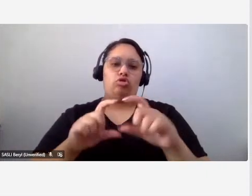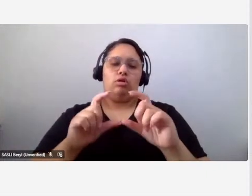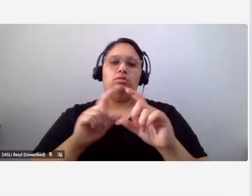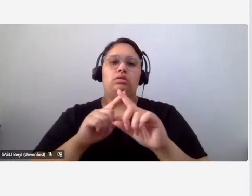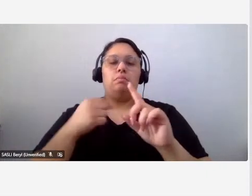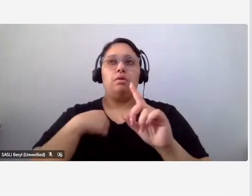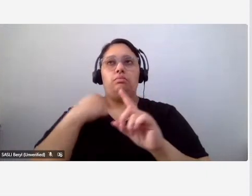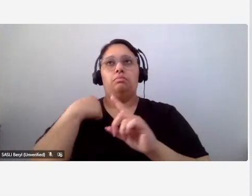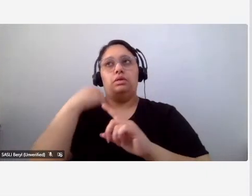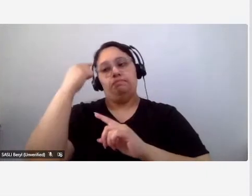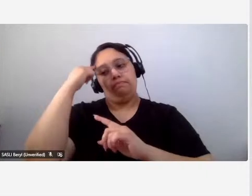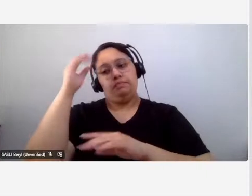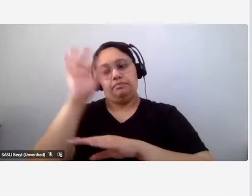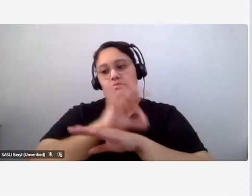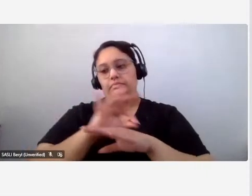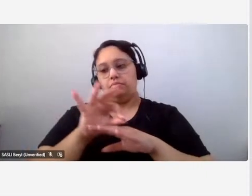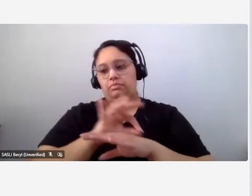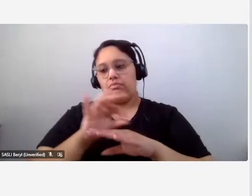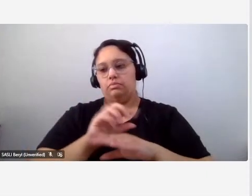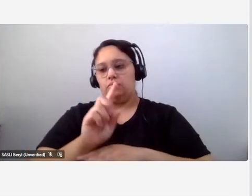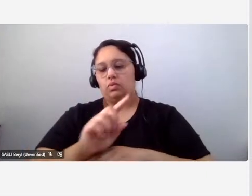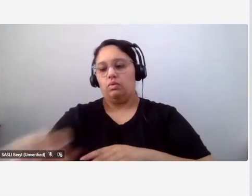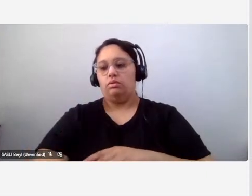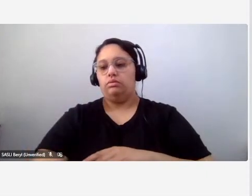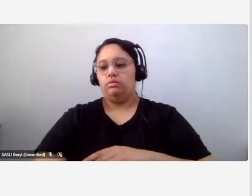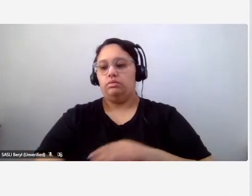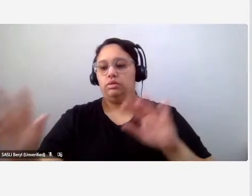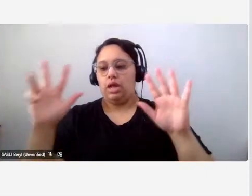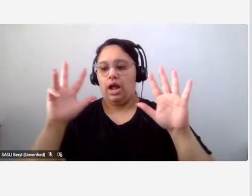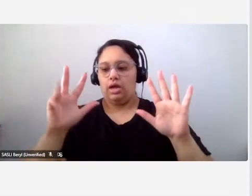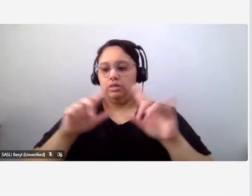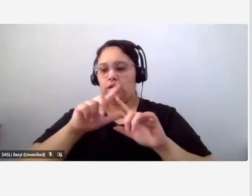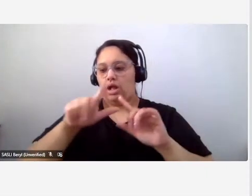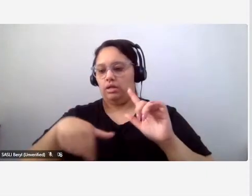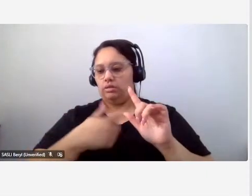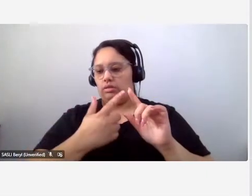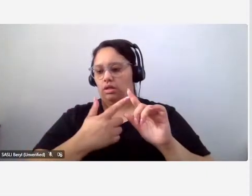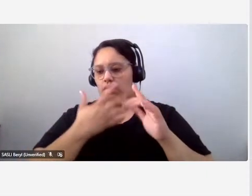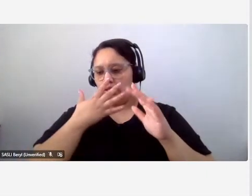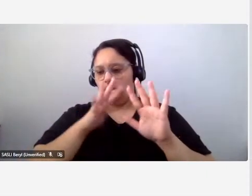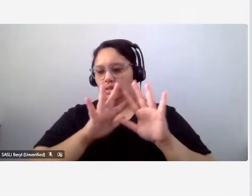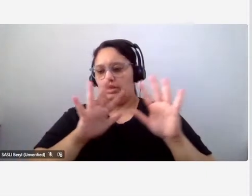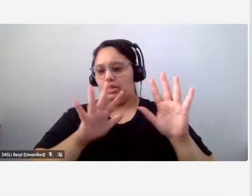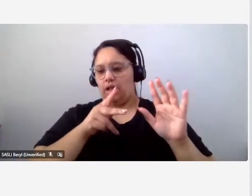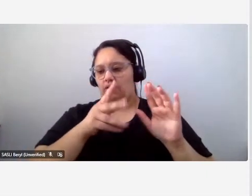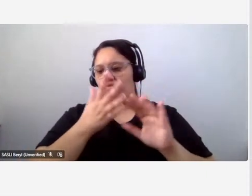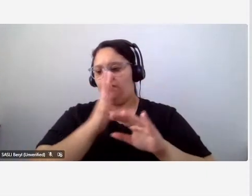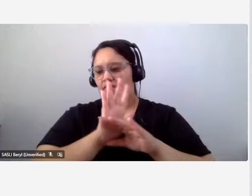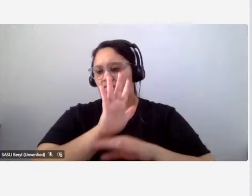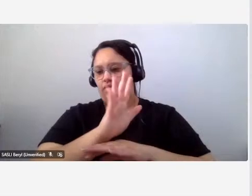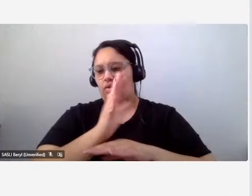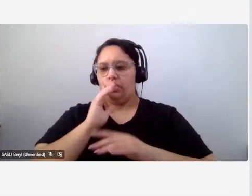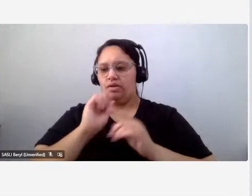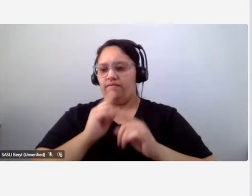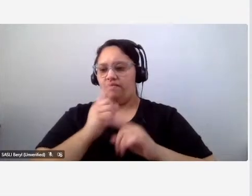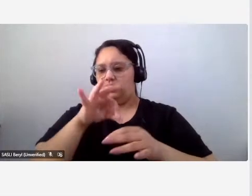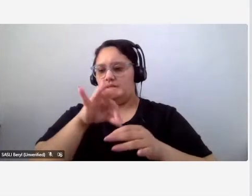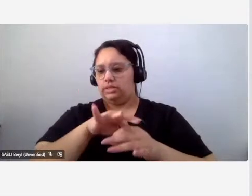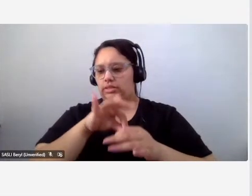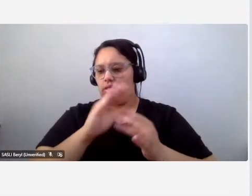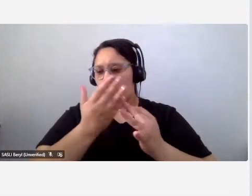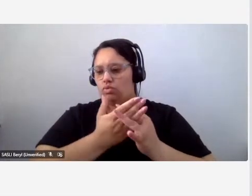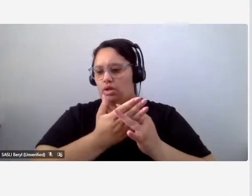in mind is that from 8 o'clock until 10:15, when the first tea break is, that we deal with